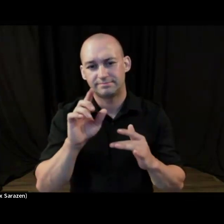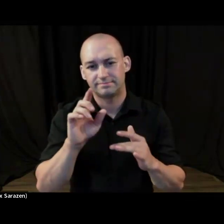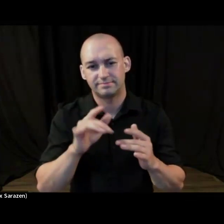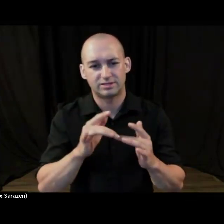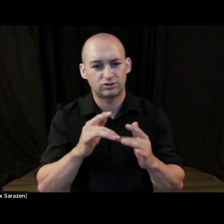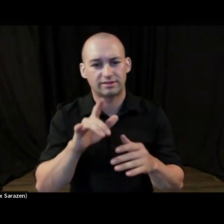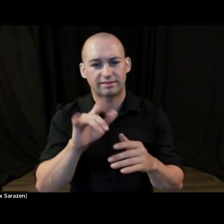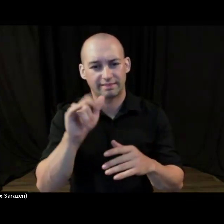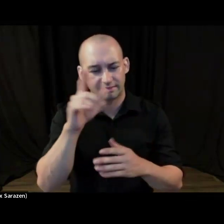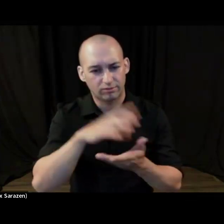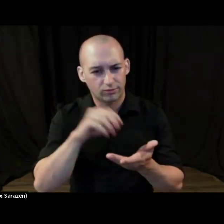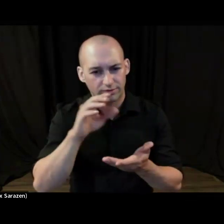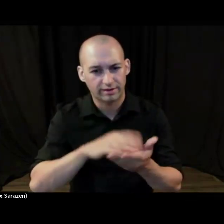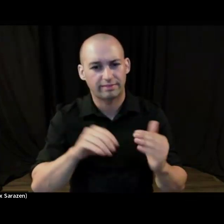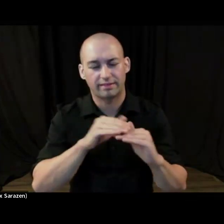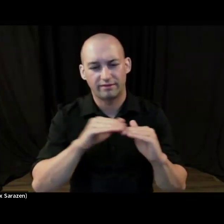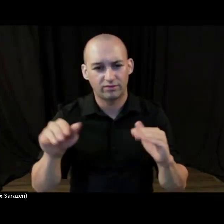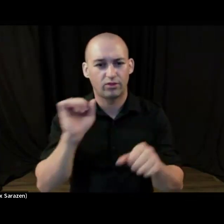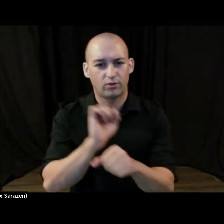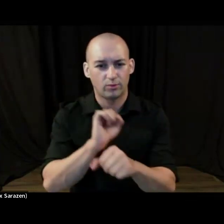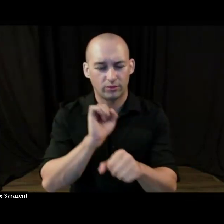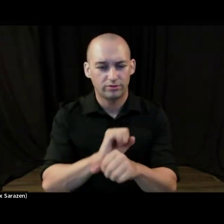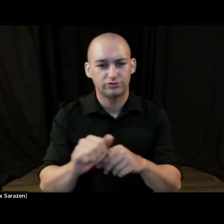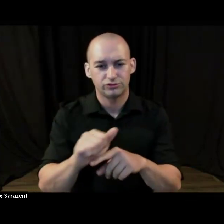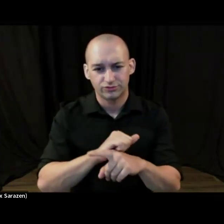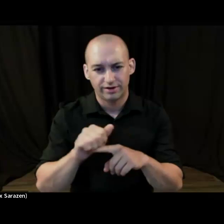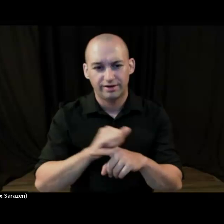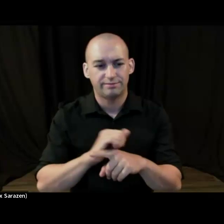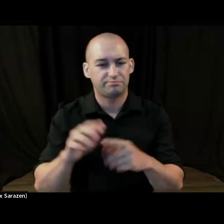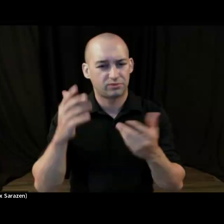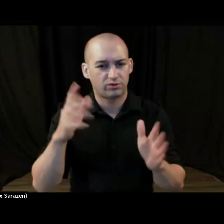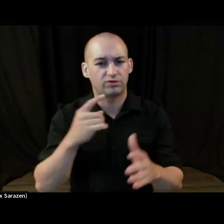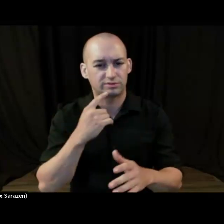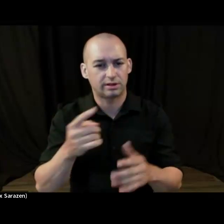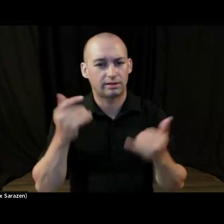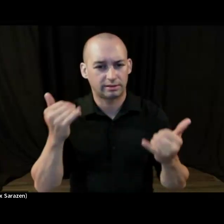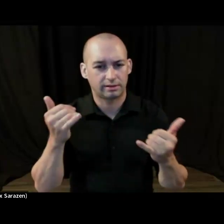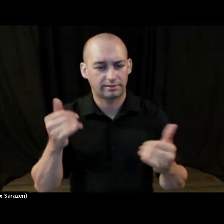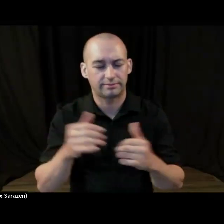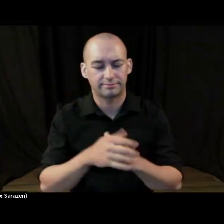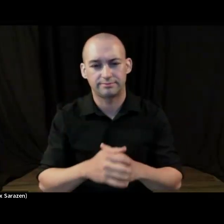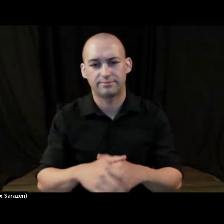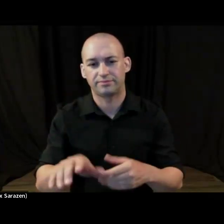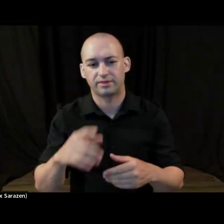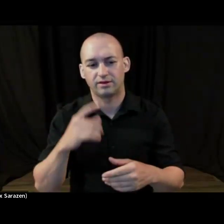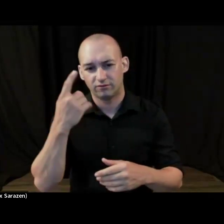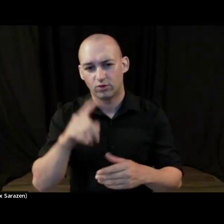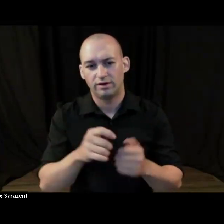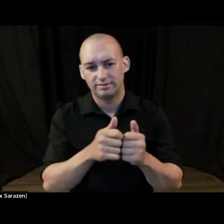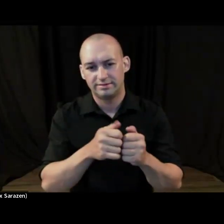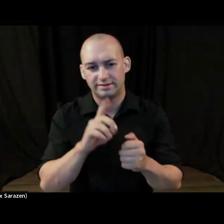as workforce training. So I think that was touched upon today. They are also for device and